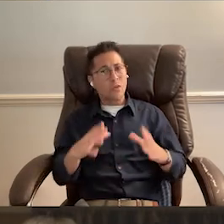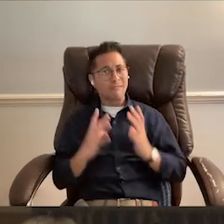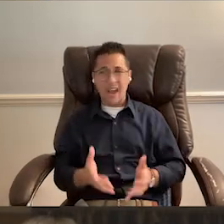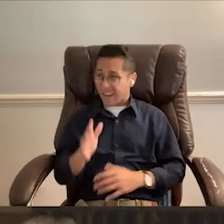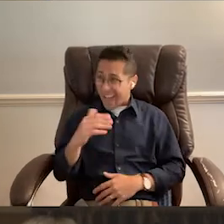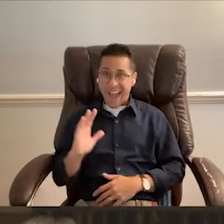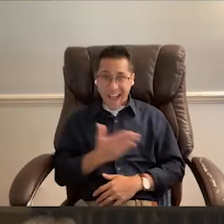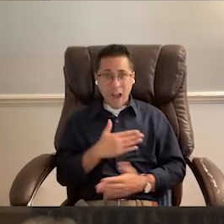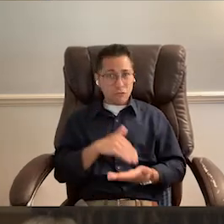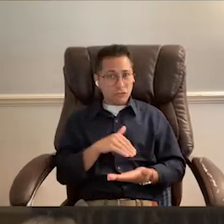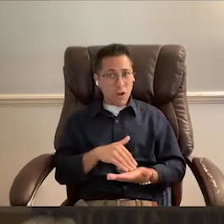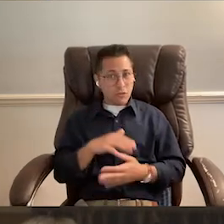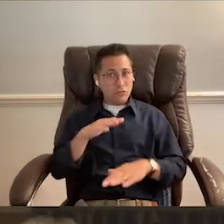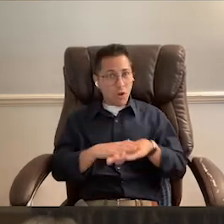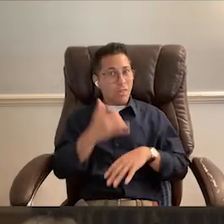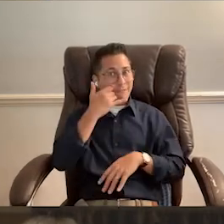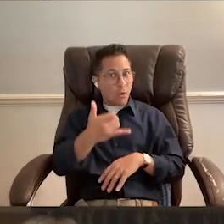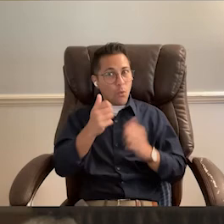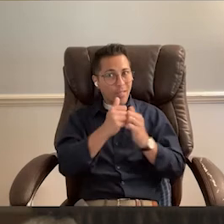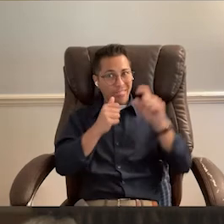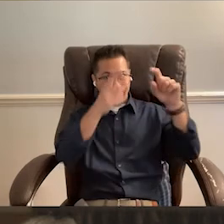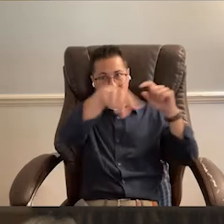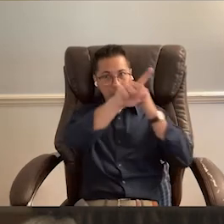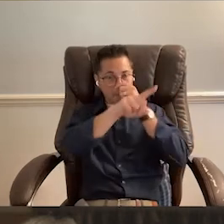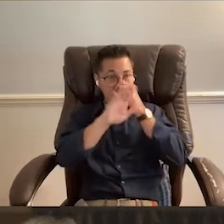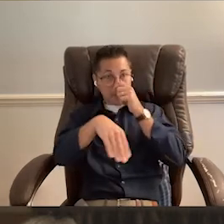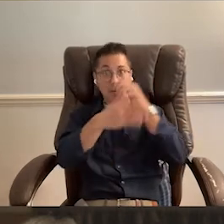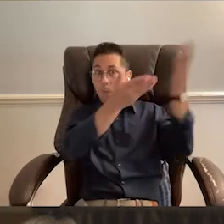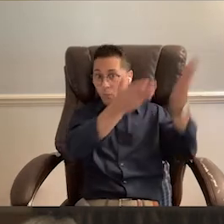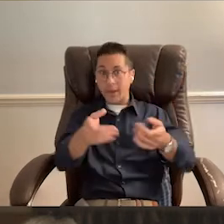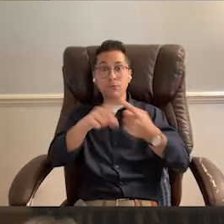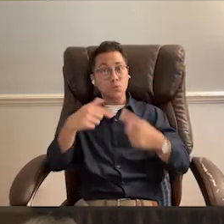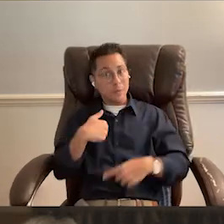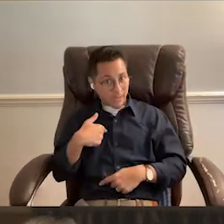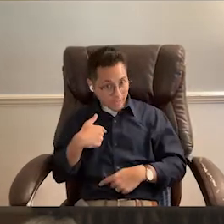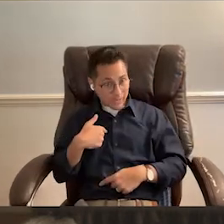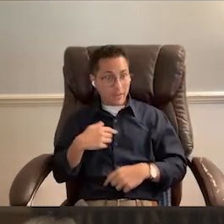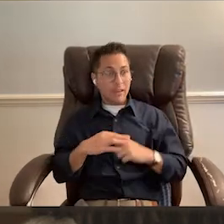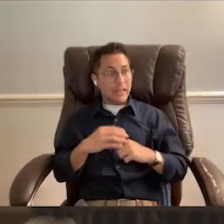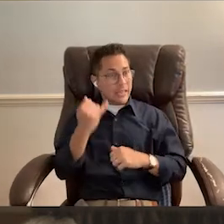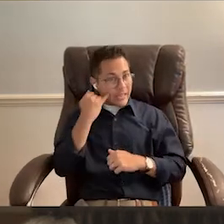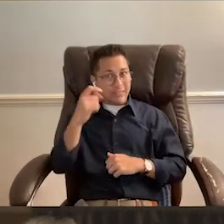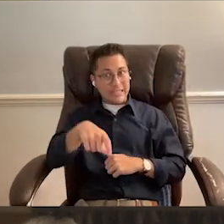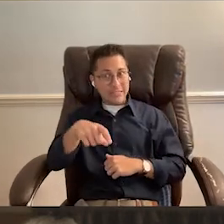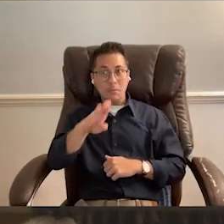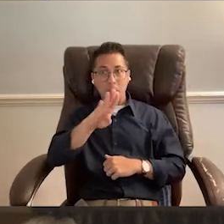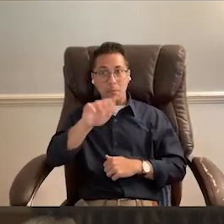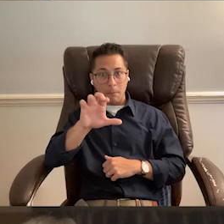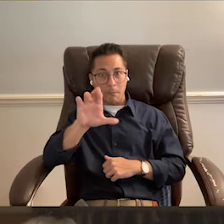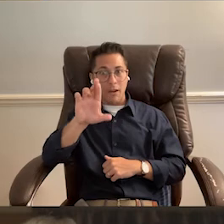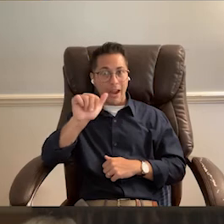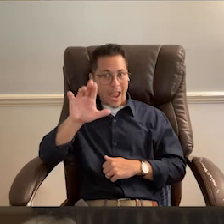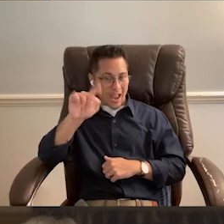at that time because they dropped it because they said he was doing fine. Even our doctor was actually on the phone with them, tell them,